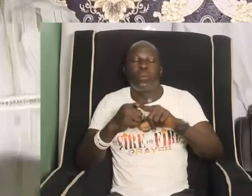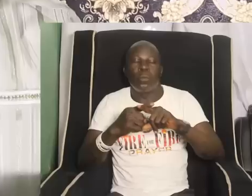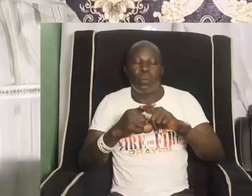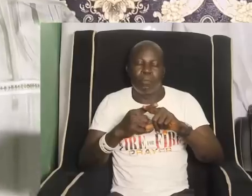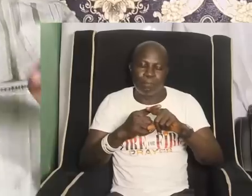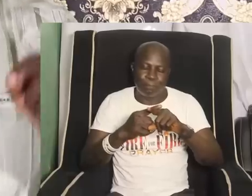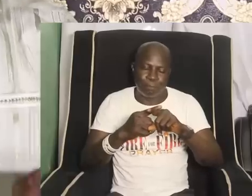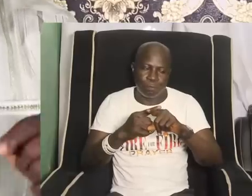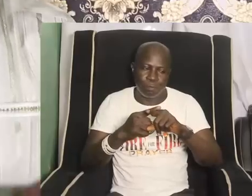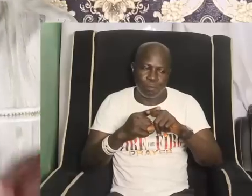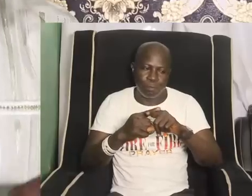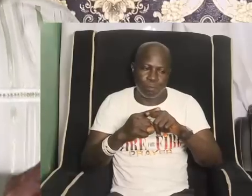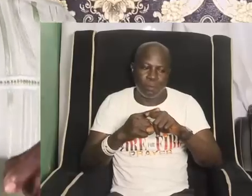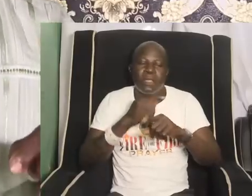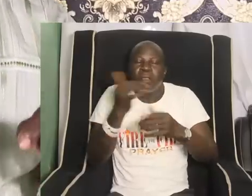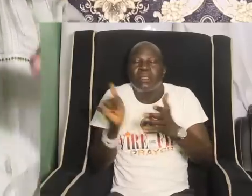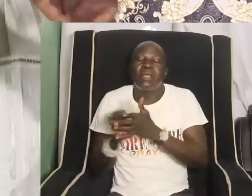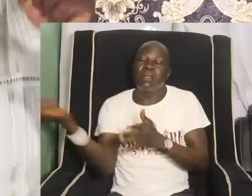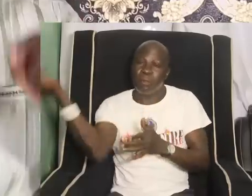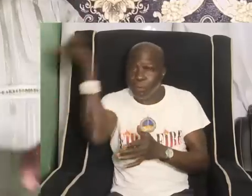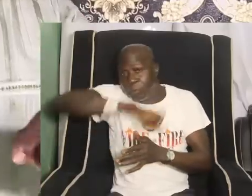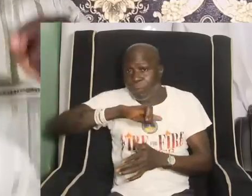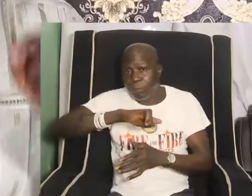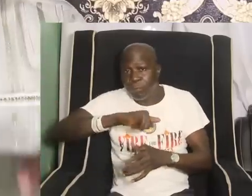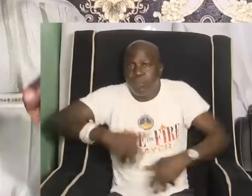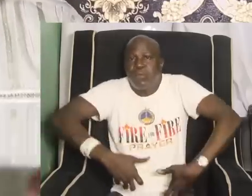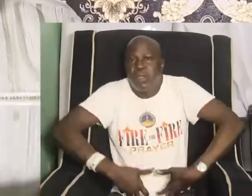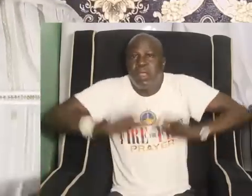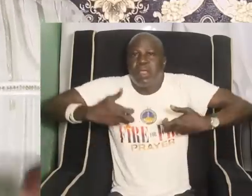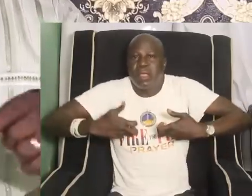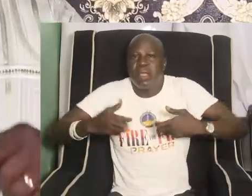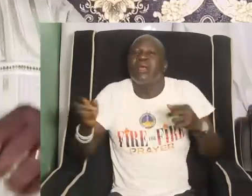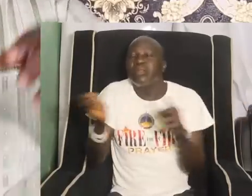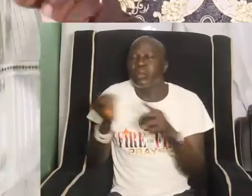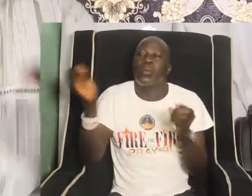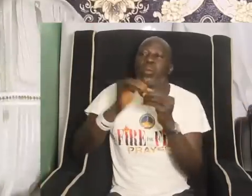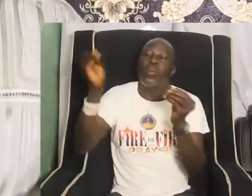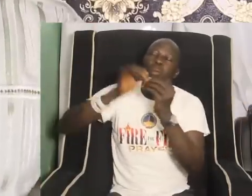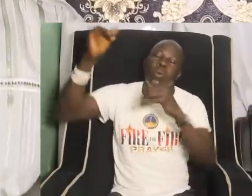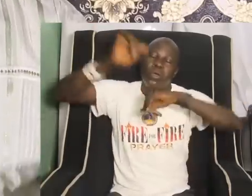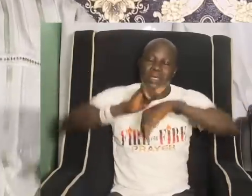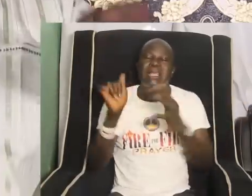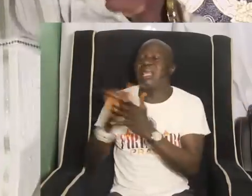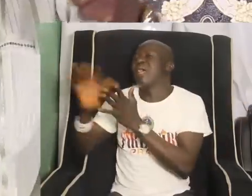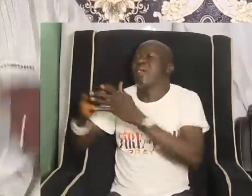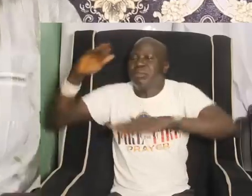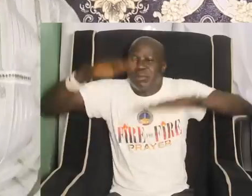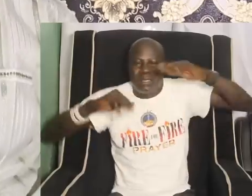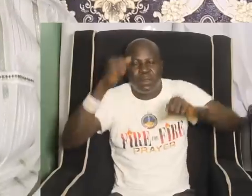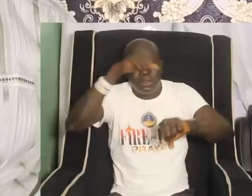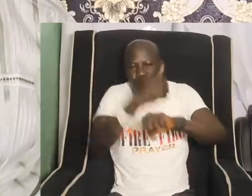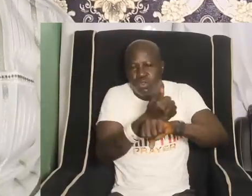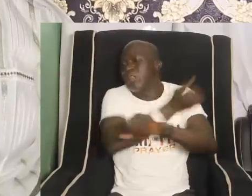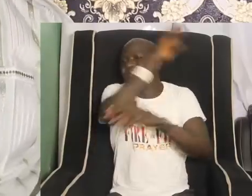lọ. Ìbínú aṣiwèrè. A fool's rod. Ó wúwo ju méjèèjì lọ. It's heavy and heavy. Kẹ́gbẹ́ yẹn rẹ̀. Kẹ́gbẹ́ sórí